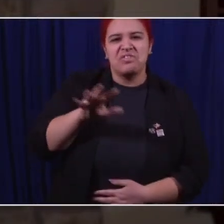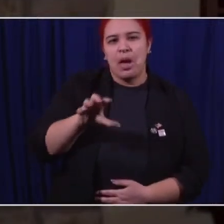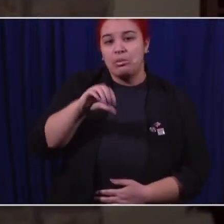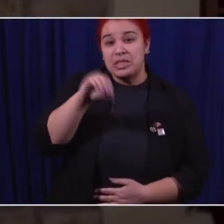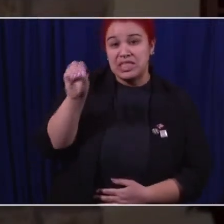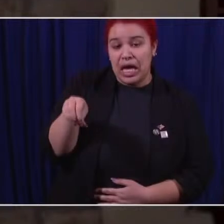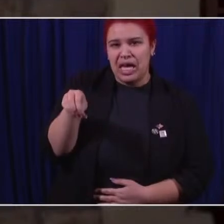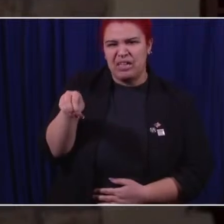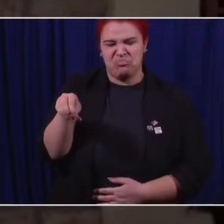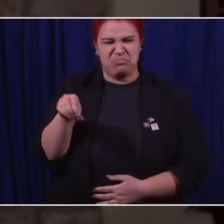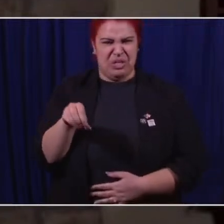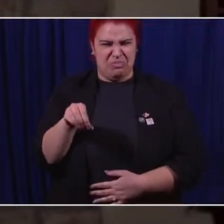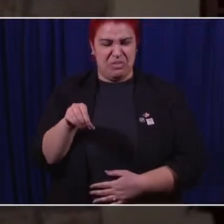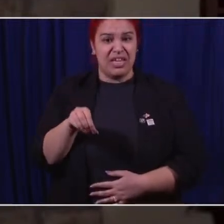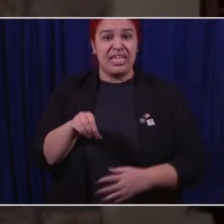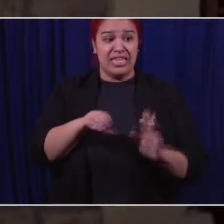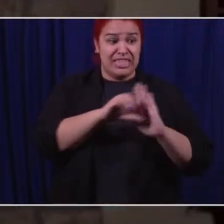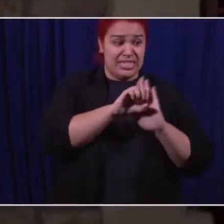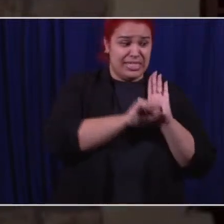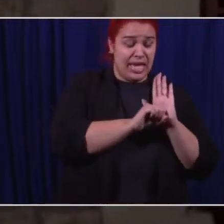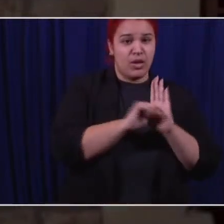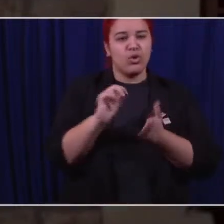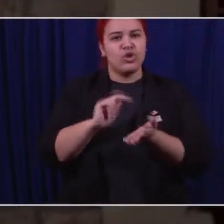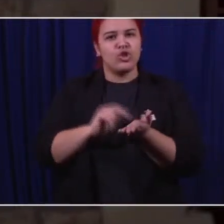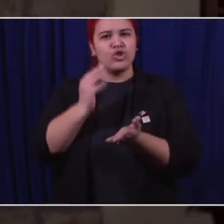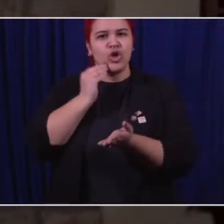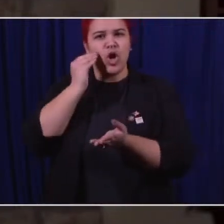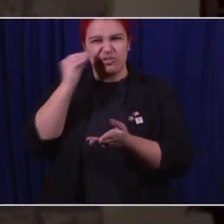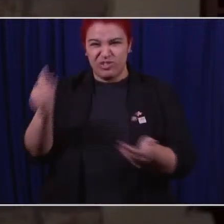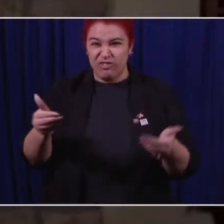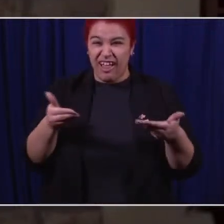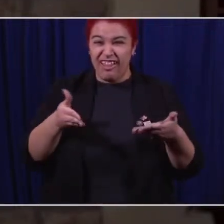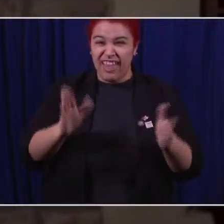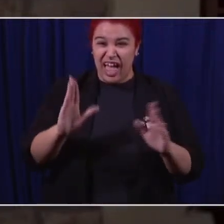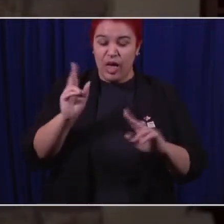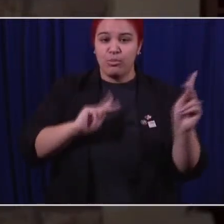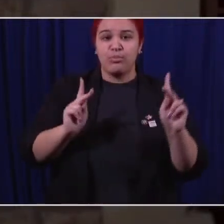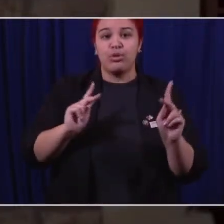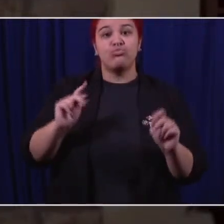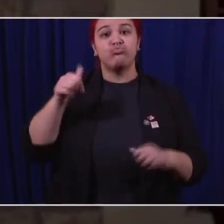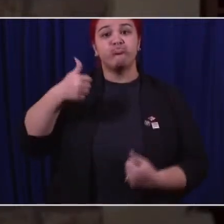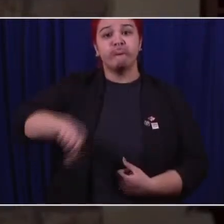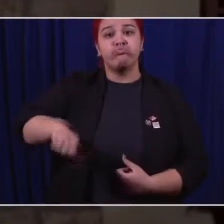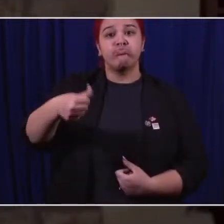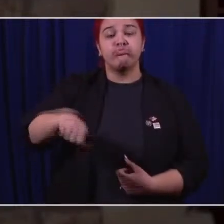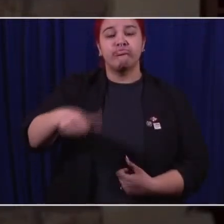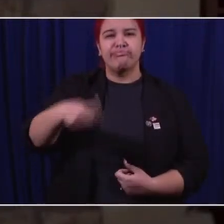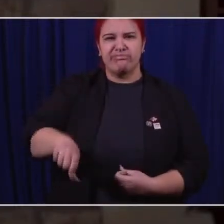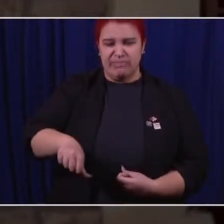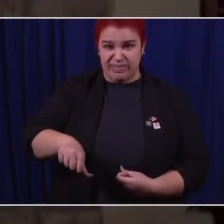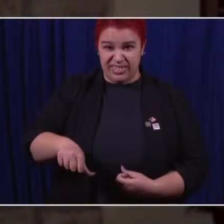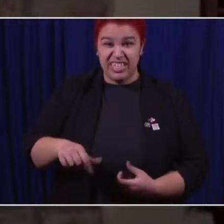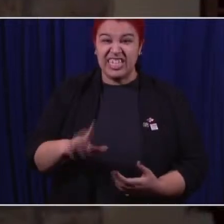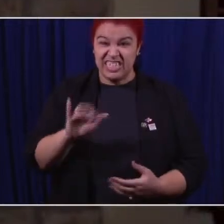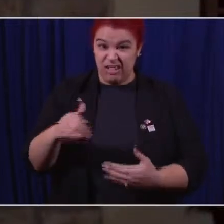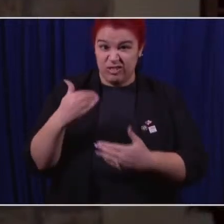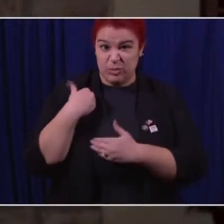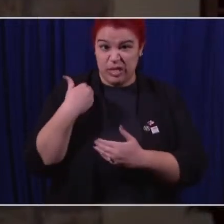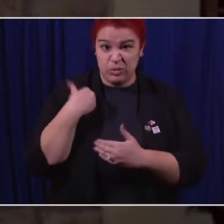for nursing homes to allow so many people to refuse the vaccine when they're around the most vulnerable citizens?